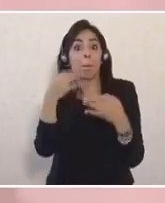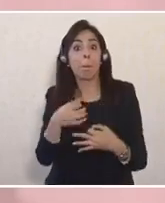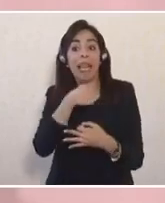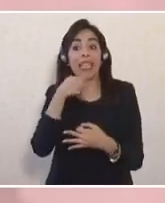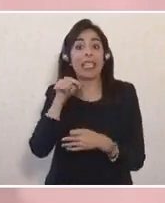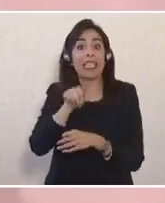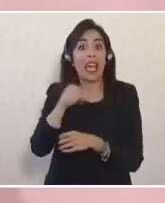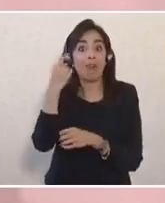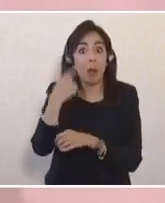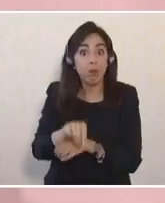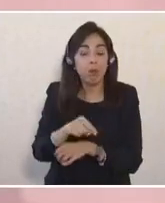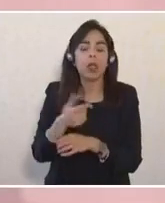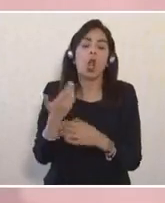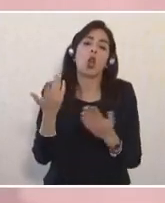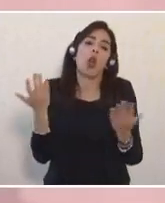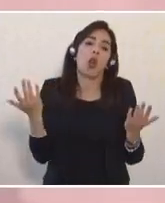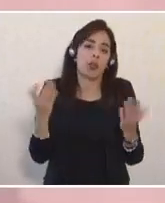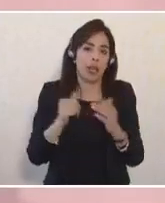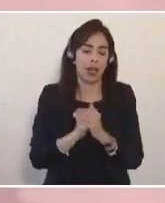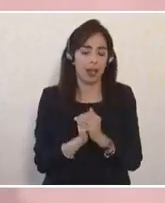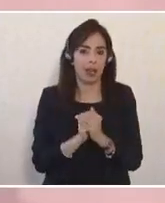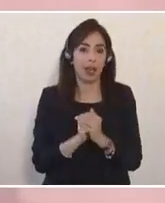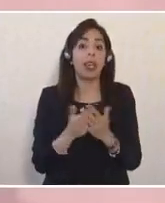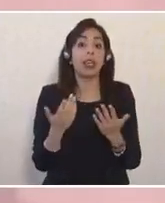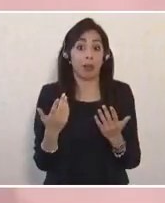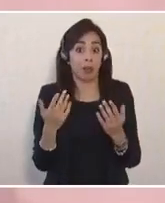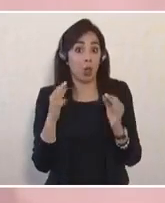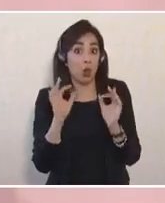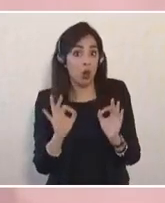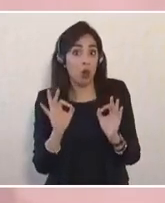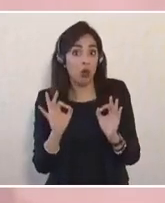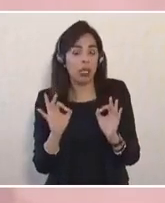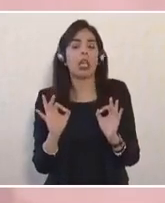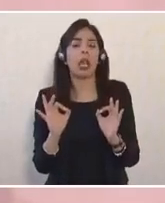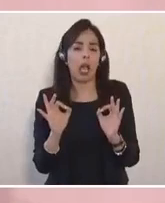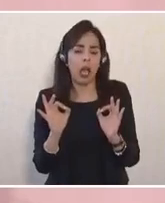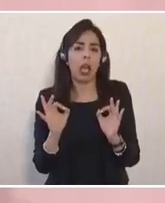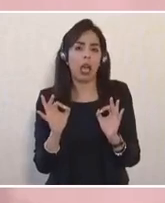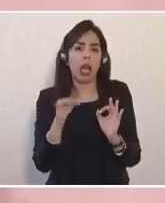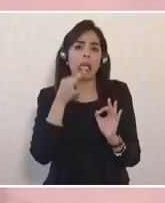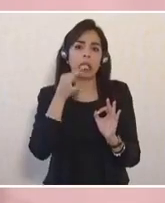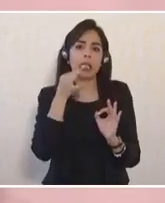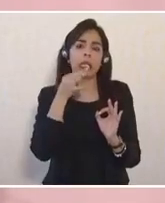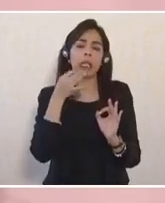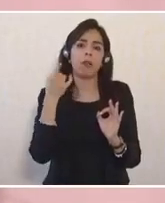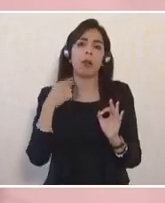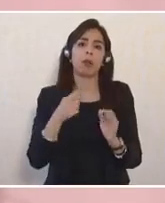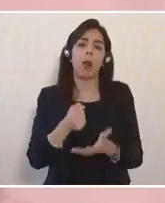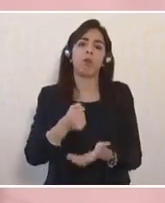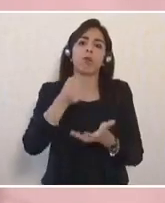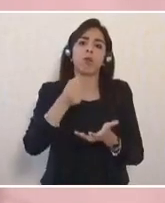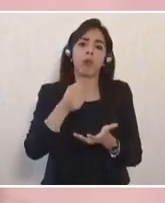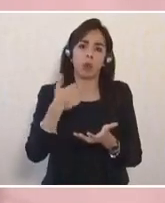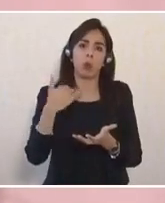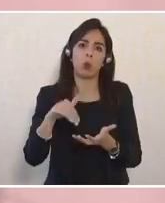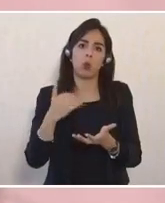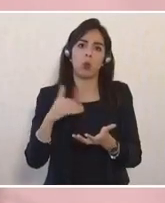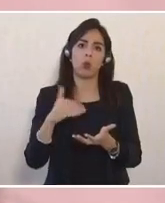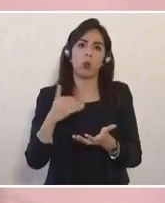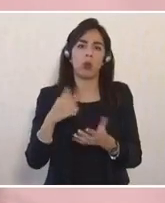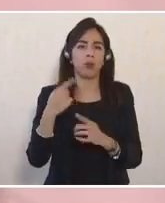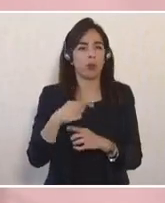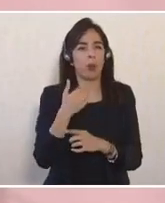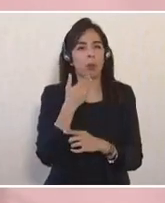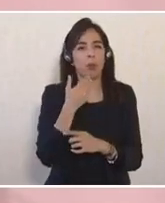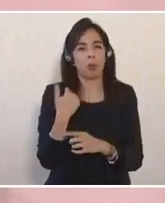there is a consistent, significant package that I hinted at before, which starts with the distribution of special